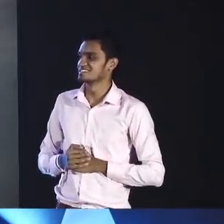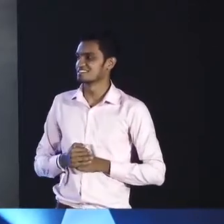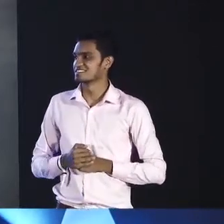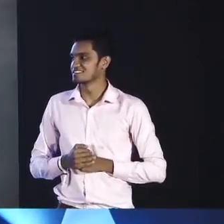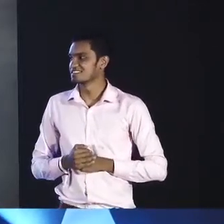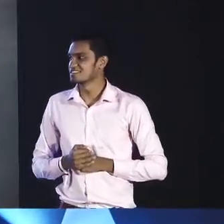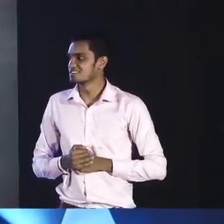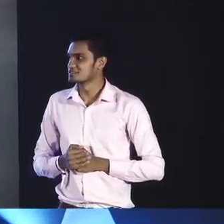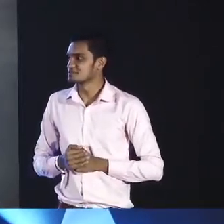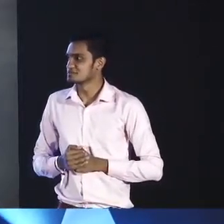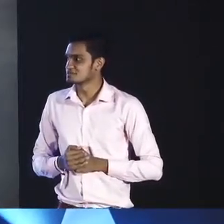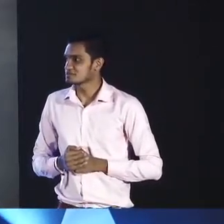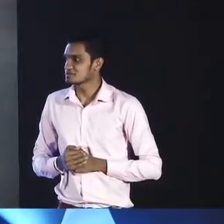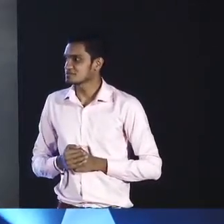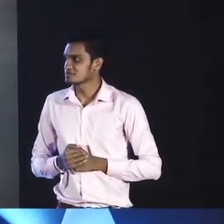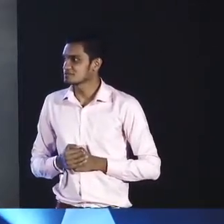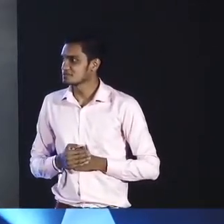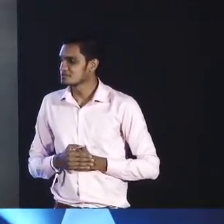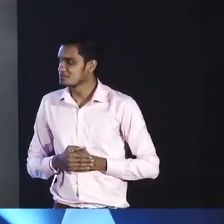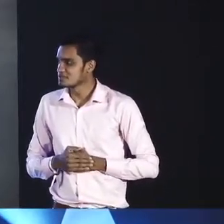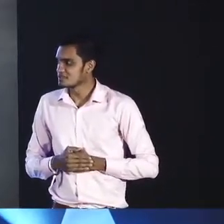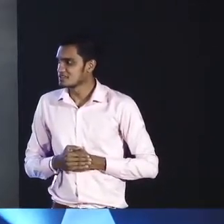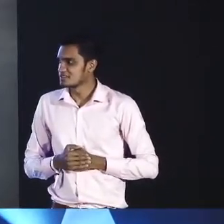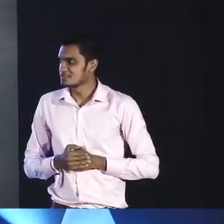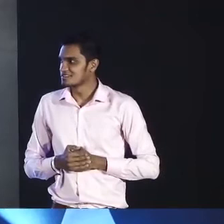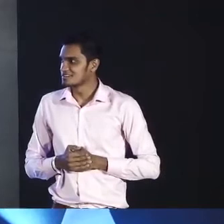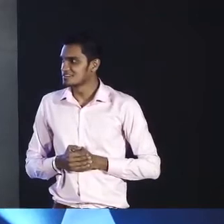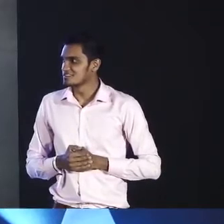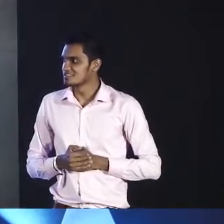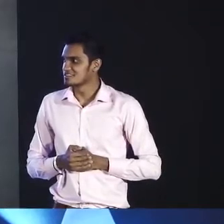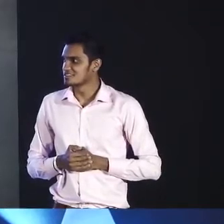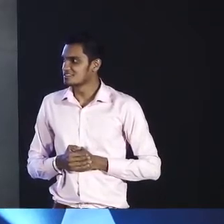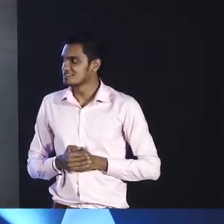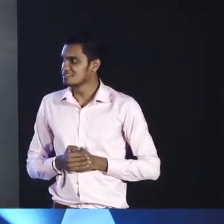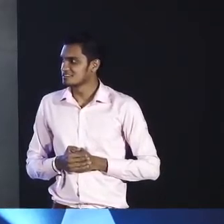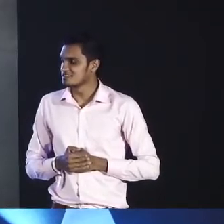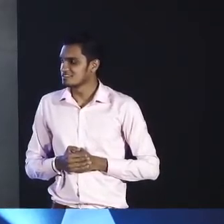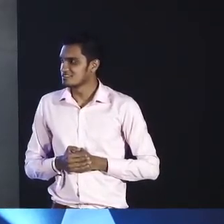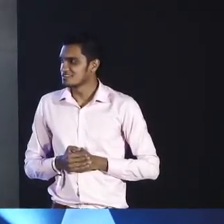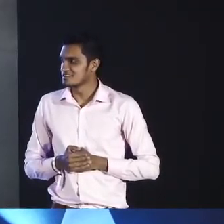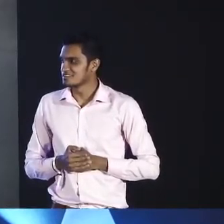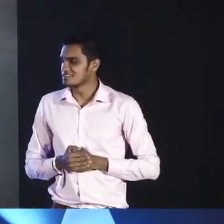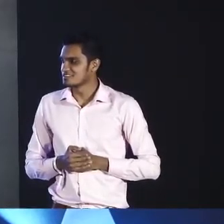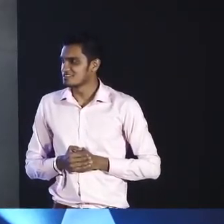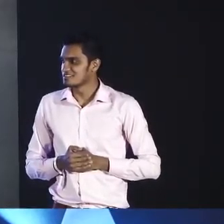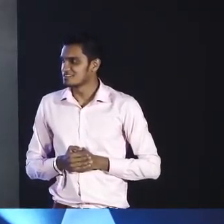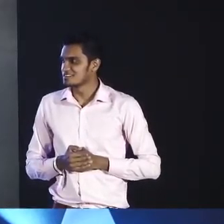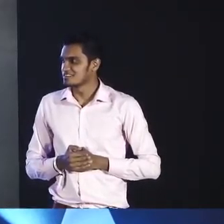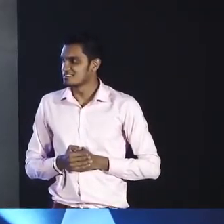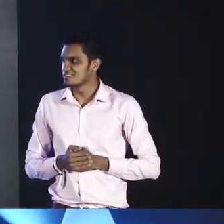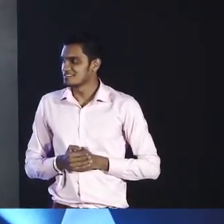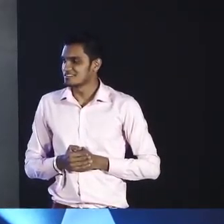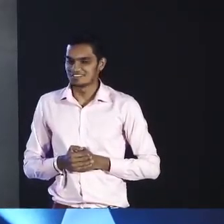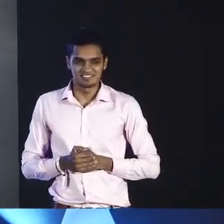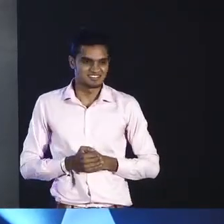poem goes like this. It's an anonymous poet. It goes like this. It says, "The spring blew a trumpet of color. Her green sang in my